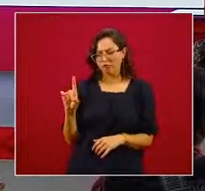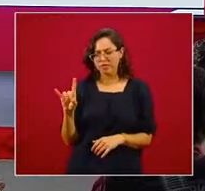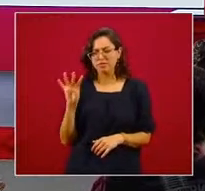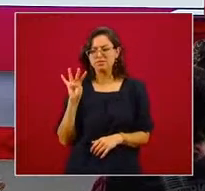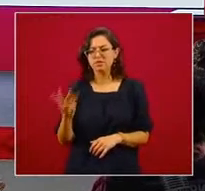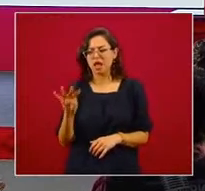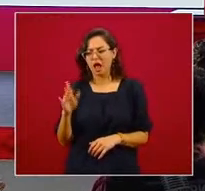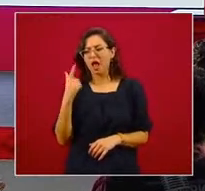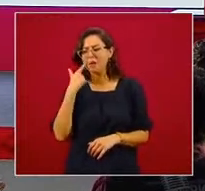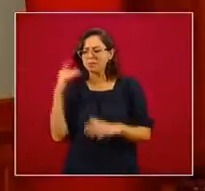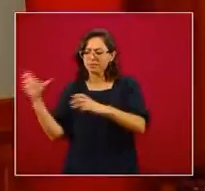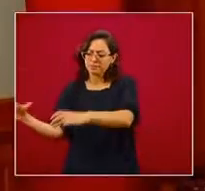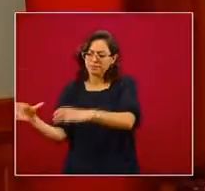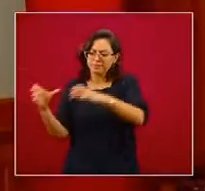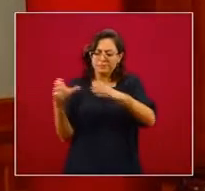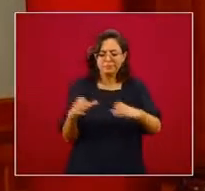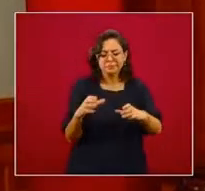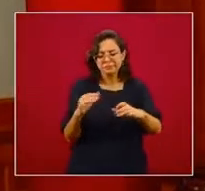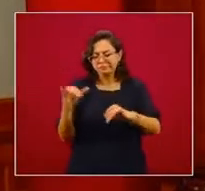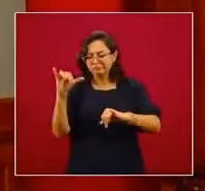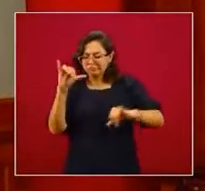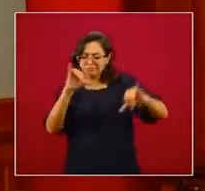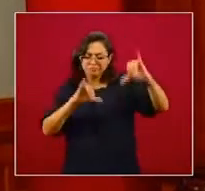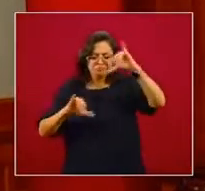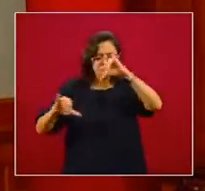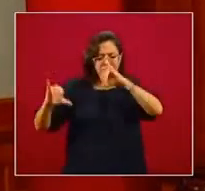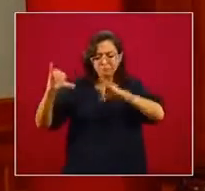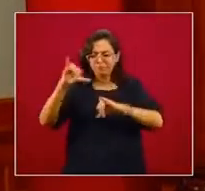with COVID-19. Therefore, they've been